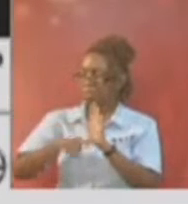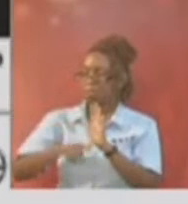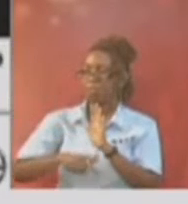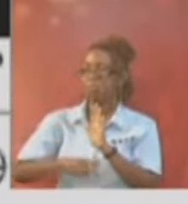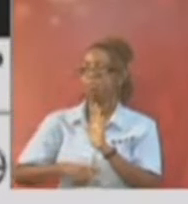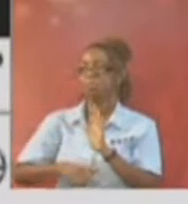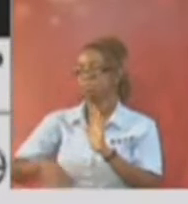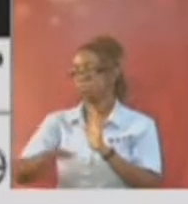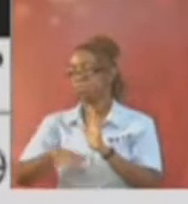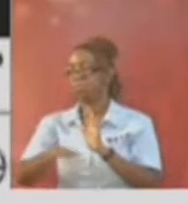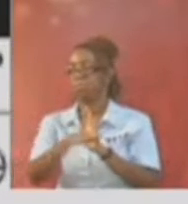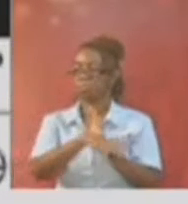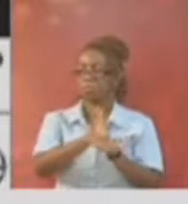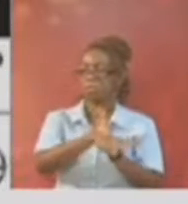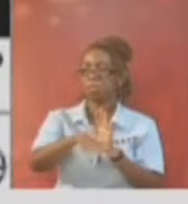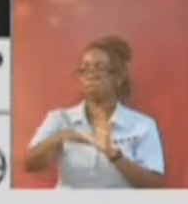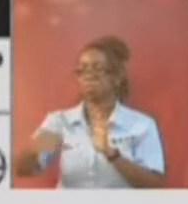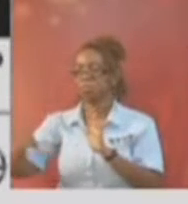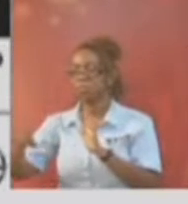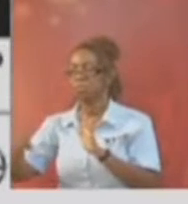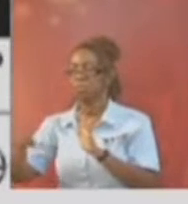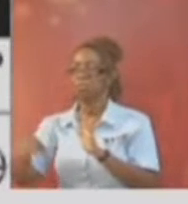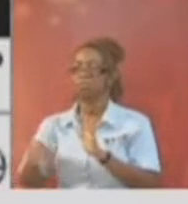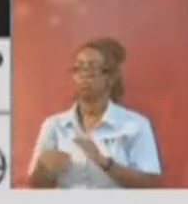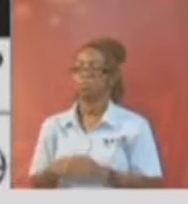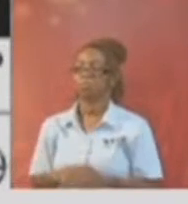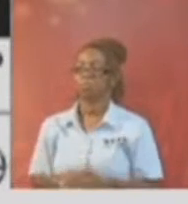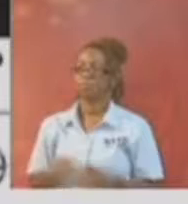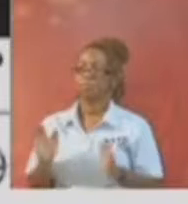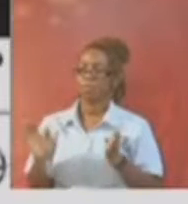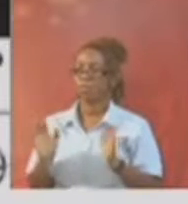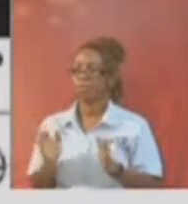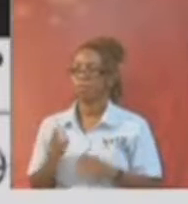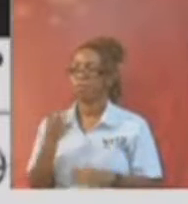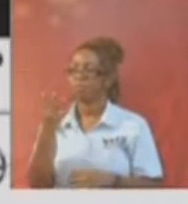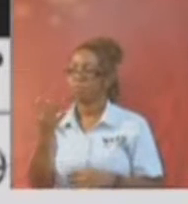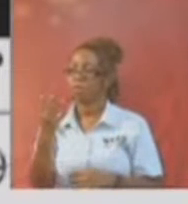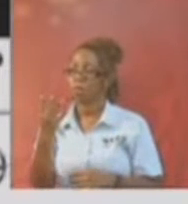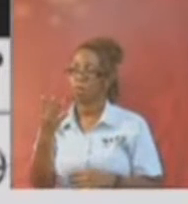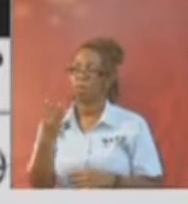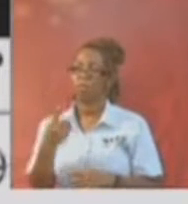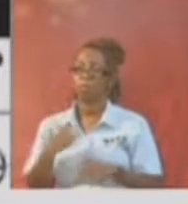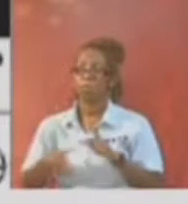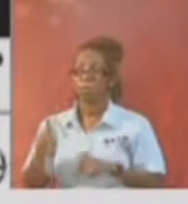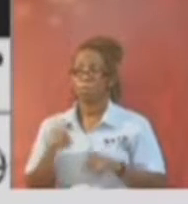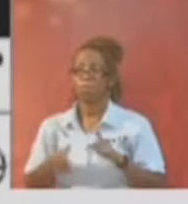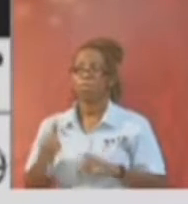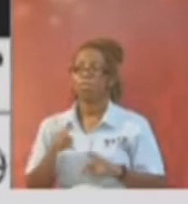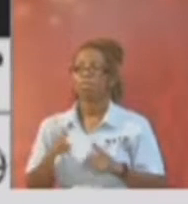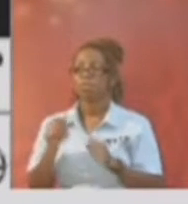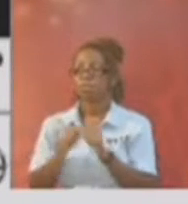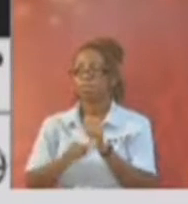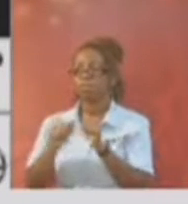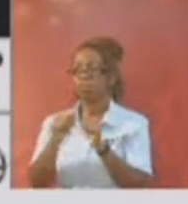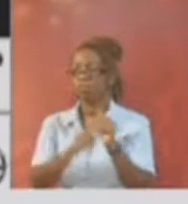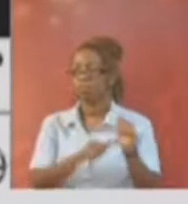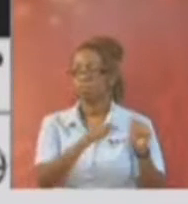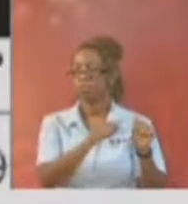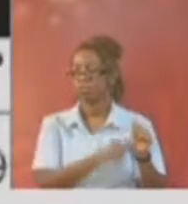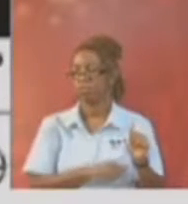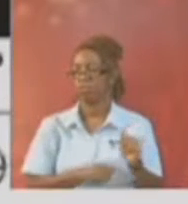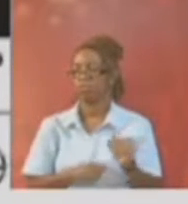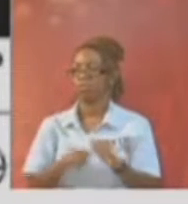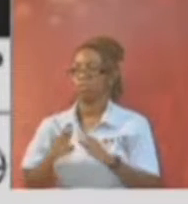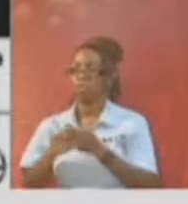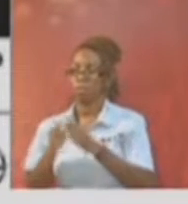so that the highest number in this range, of this legend, is actually 4 individuals in a given community. Those are then